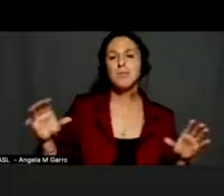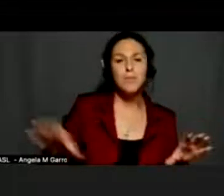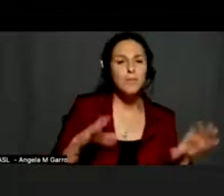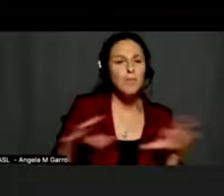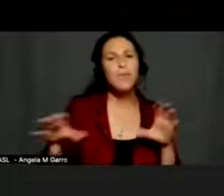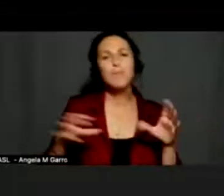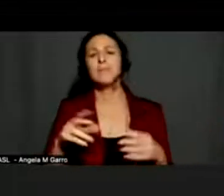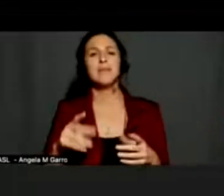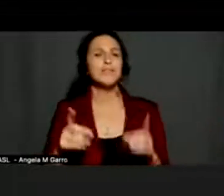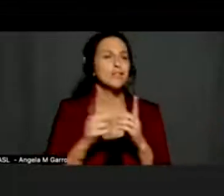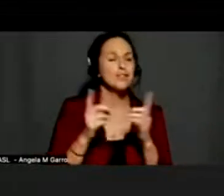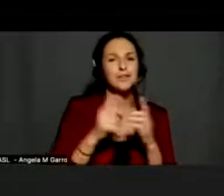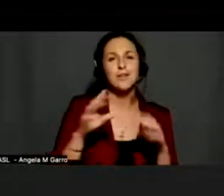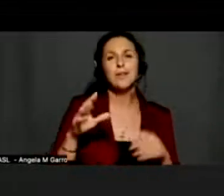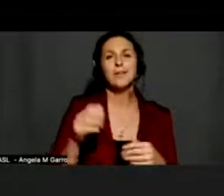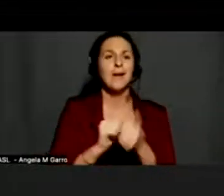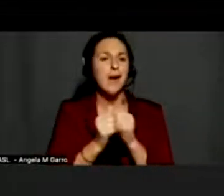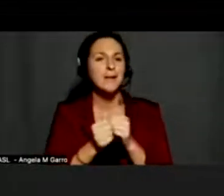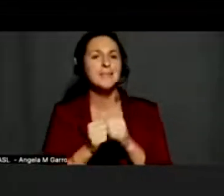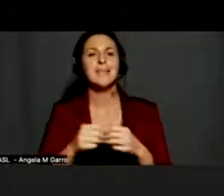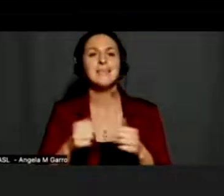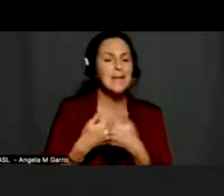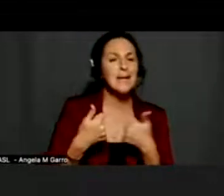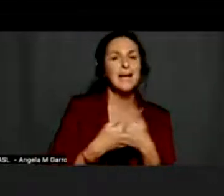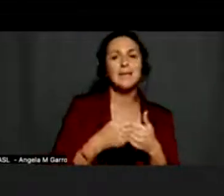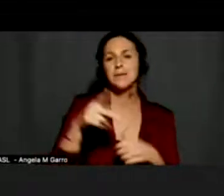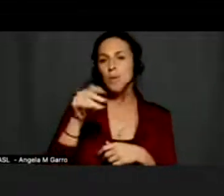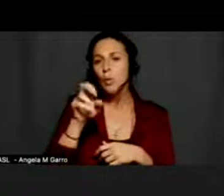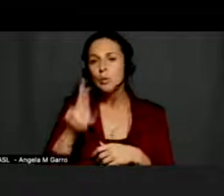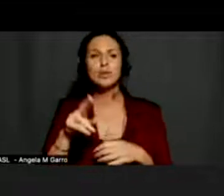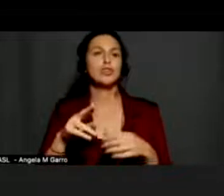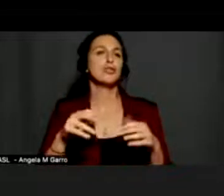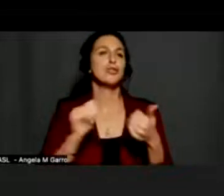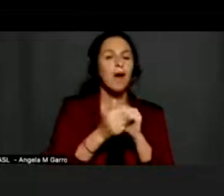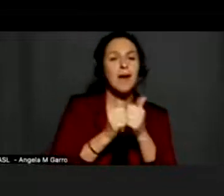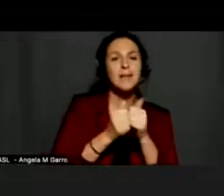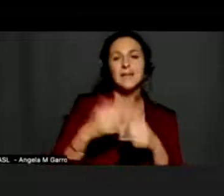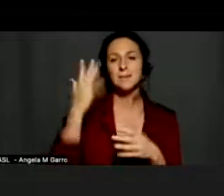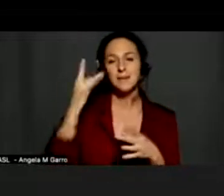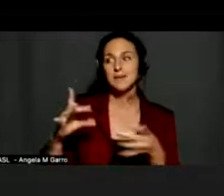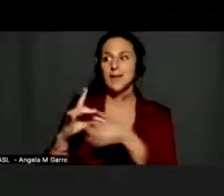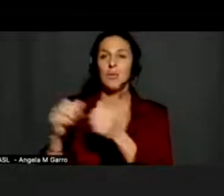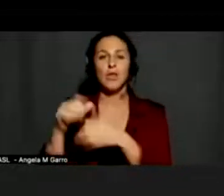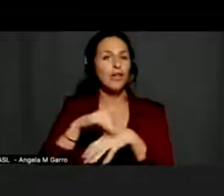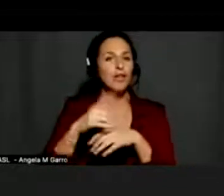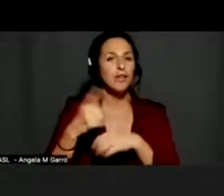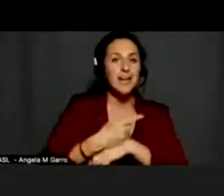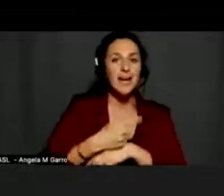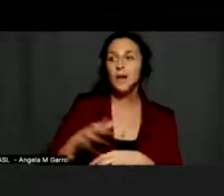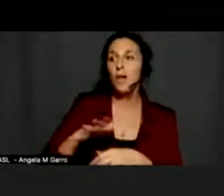contest. We had a poster contest because we connected it with Earth Day. We had local beekeepers and Rethink